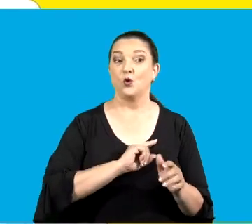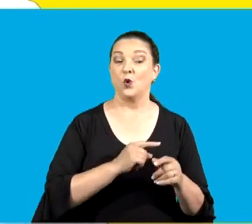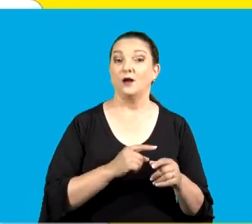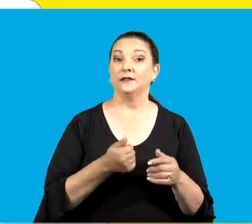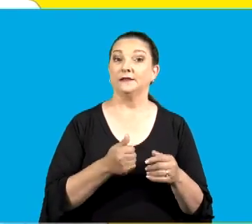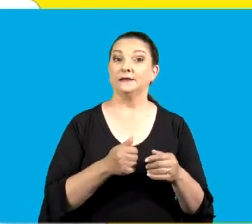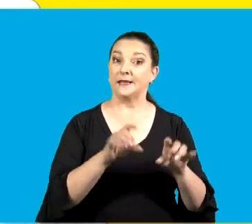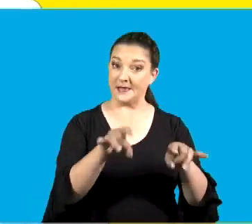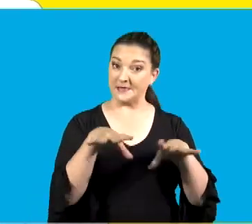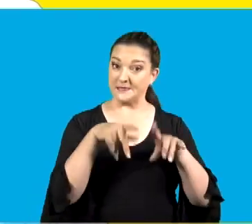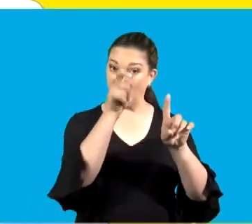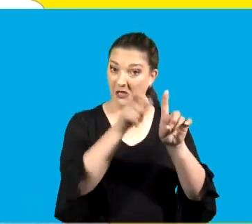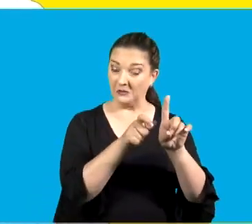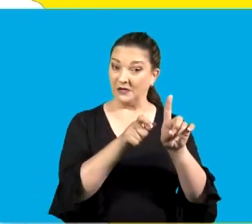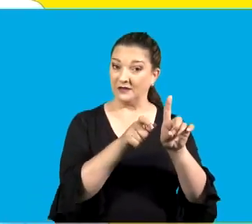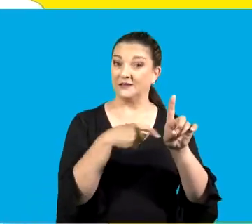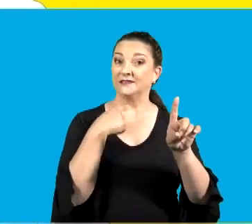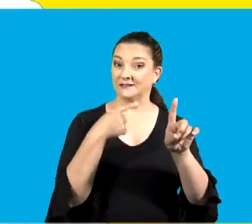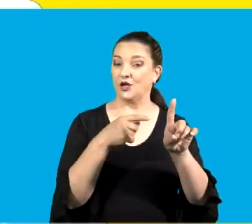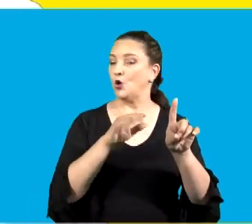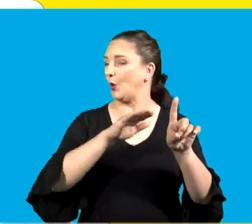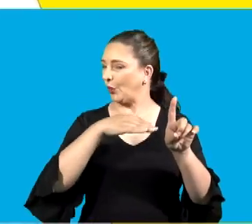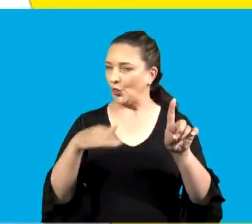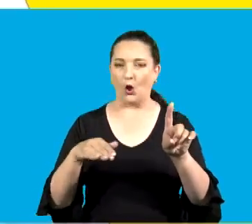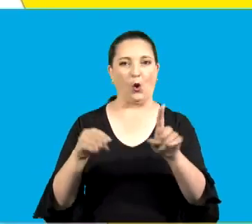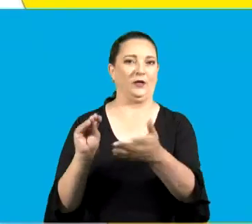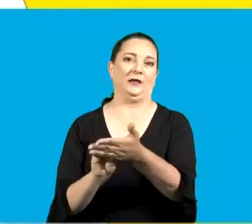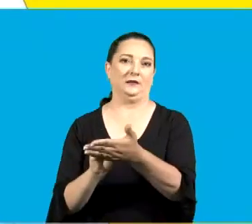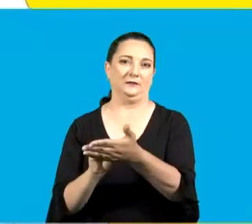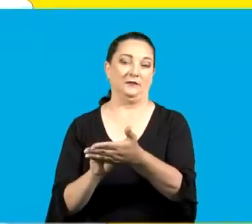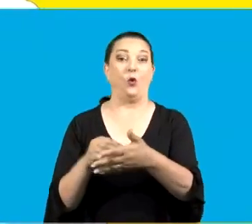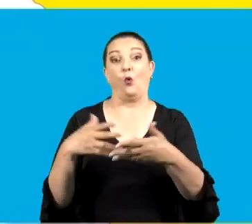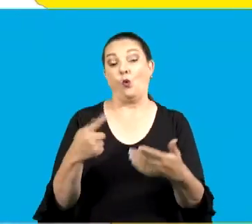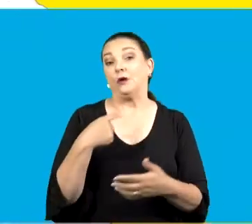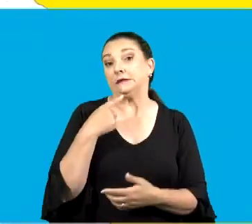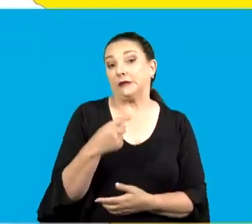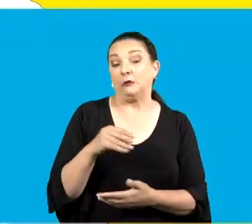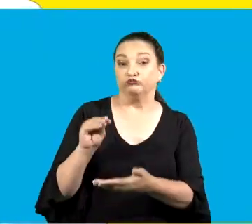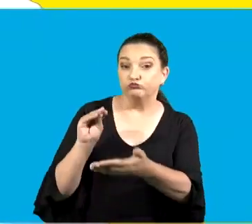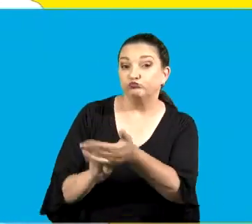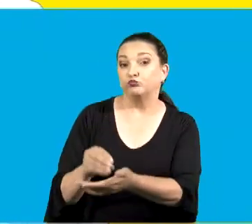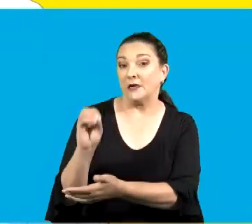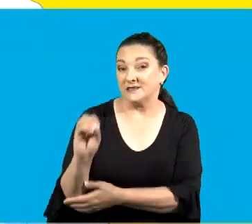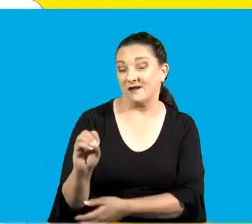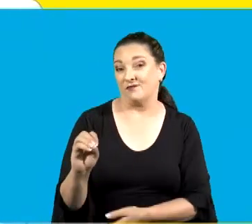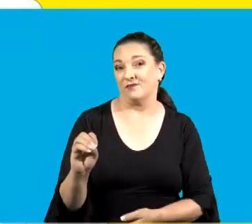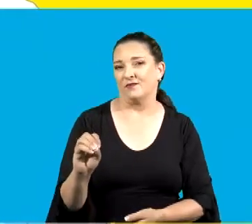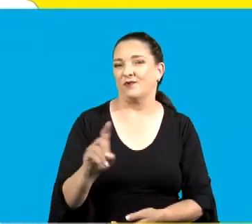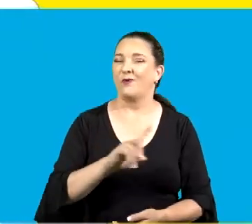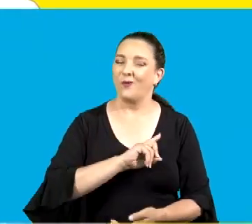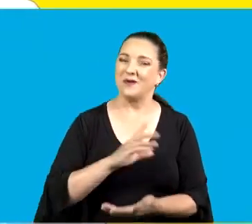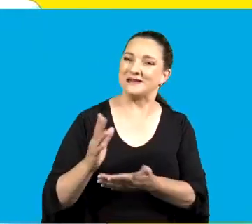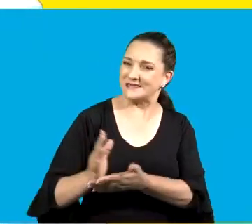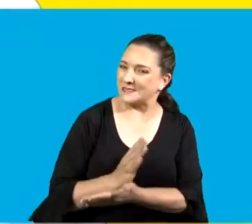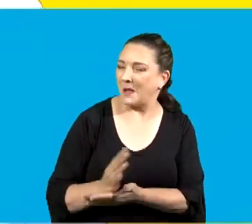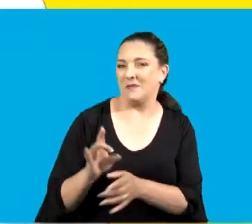the instructions of the examiner. If they say record no entry, write no entry. If they say put a 0, put a 0, because in